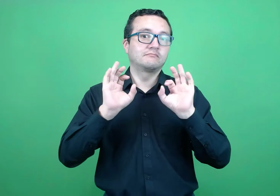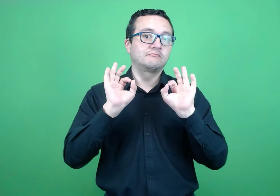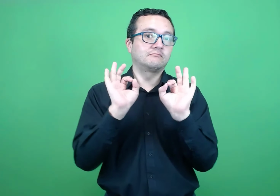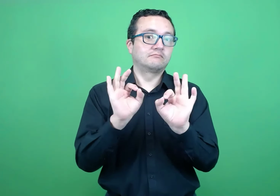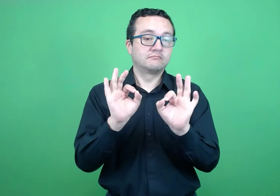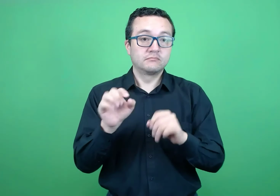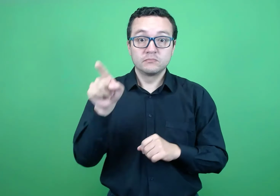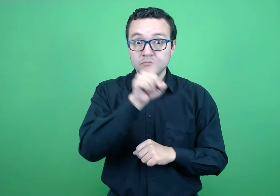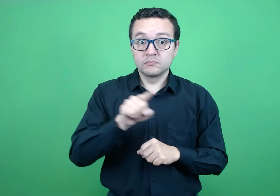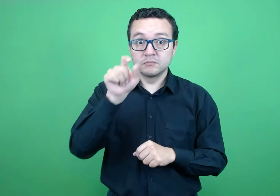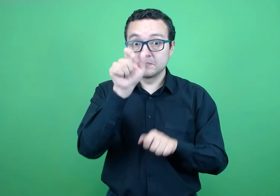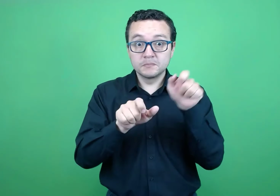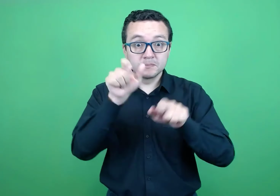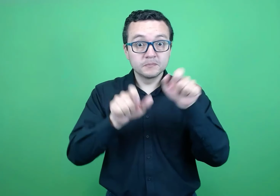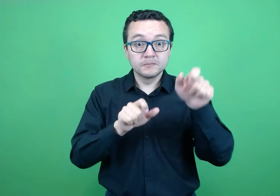and have a good week.